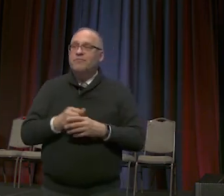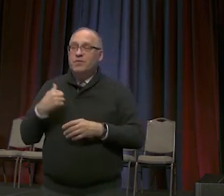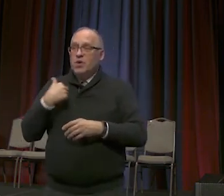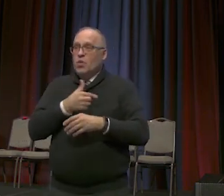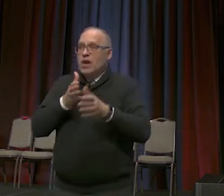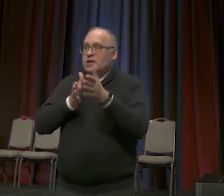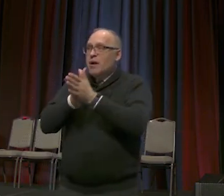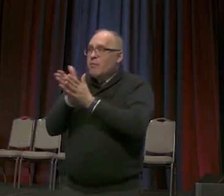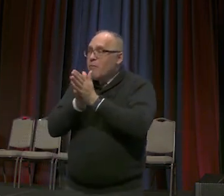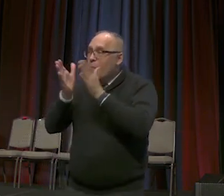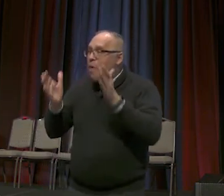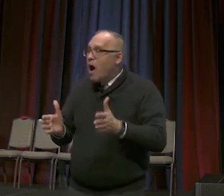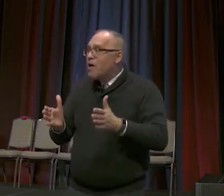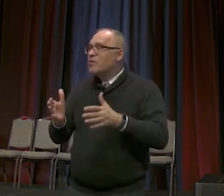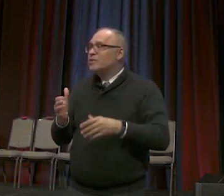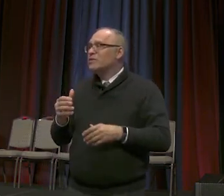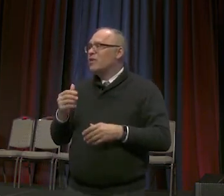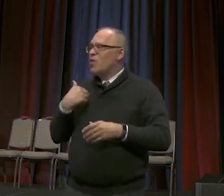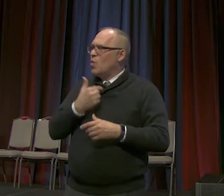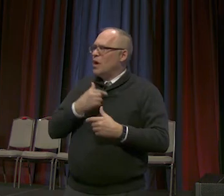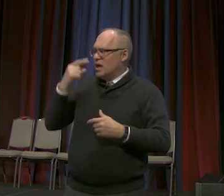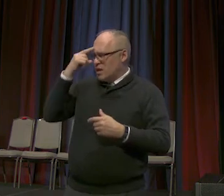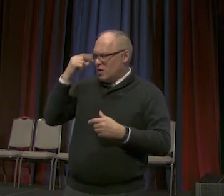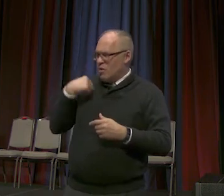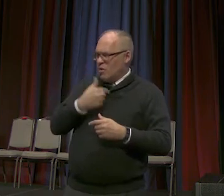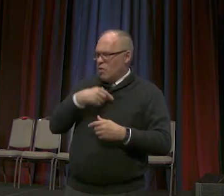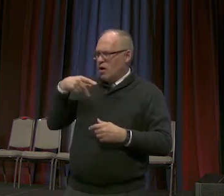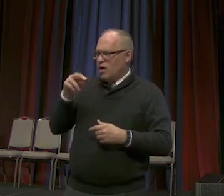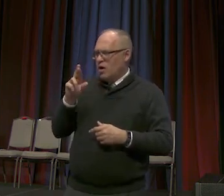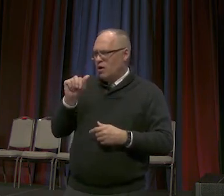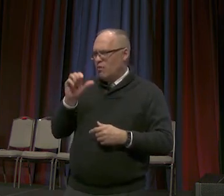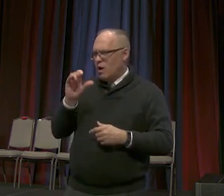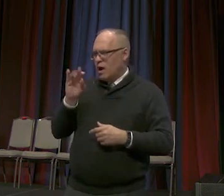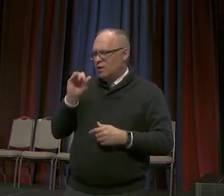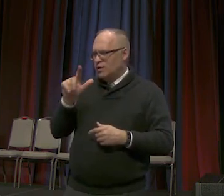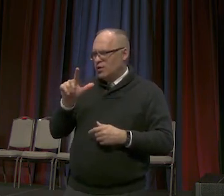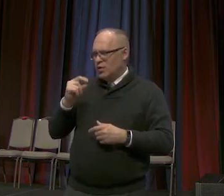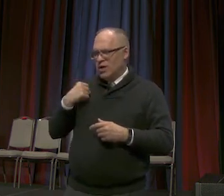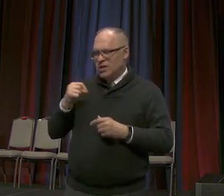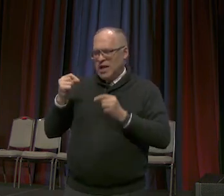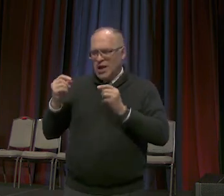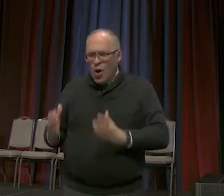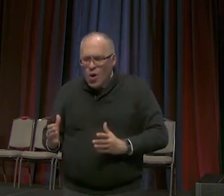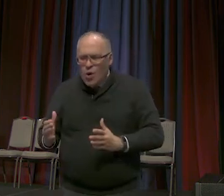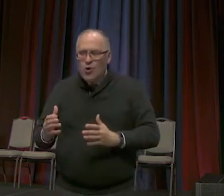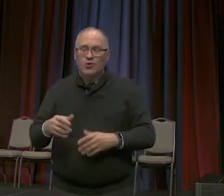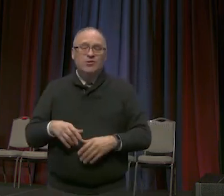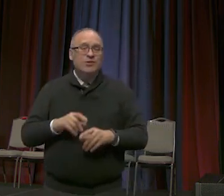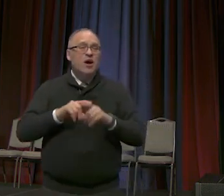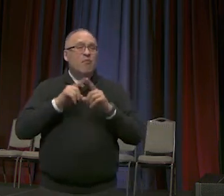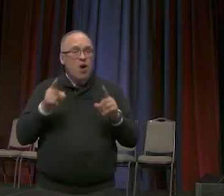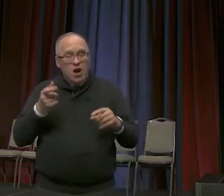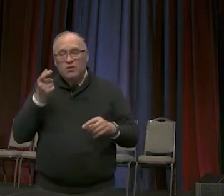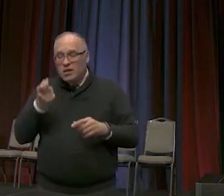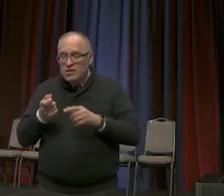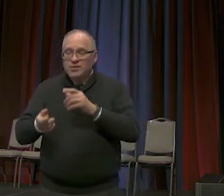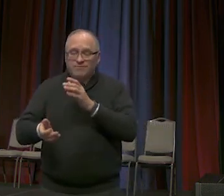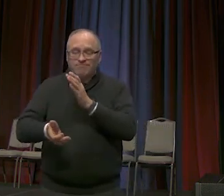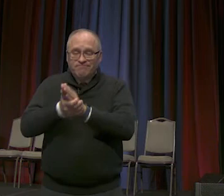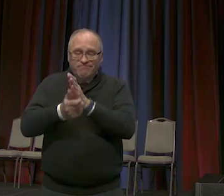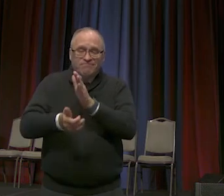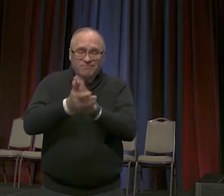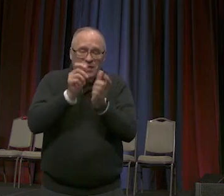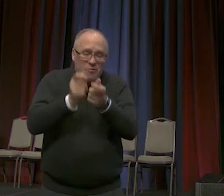Methodists pride ourselves on being practical theologians, after all. The result of these incremental adaptations over time